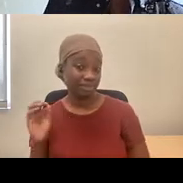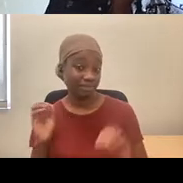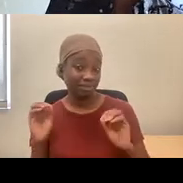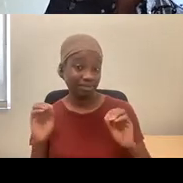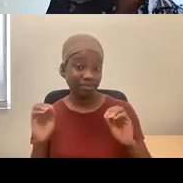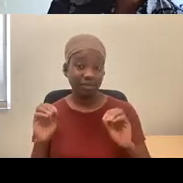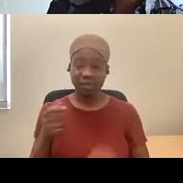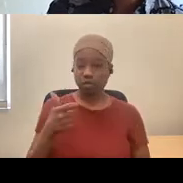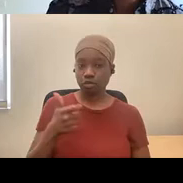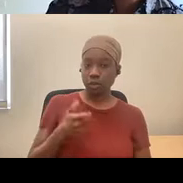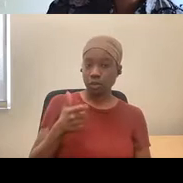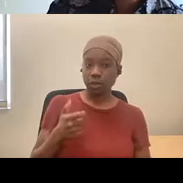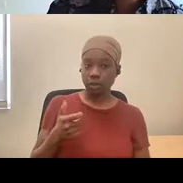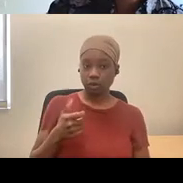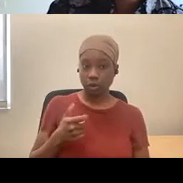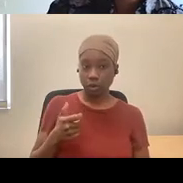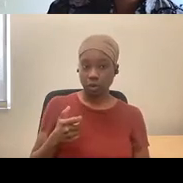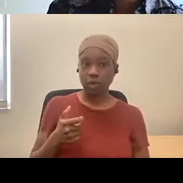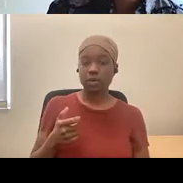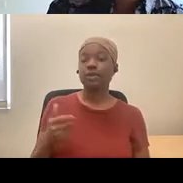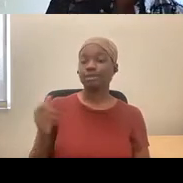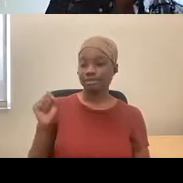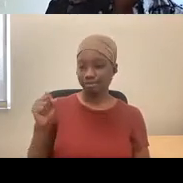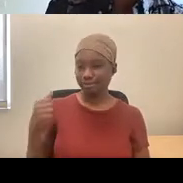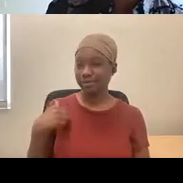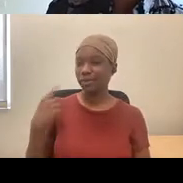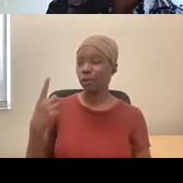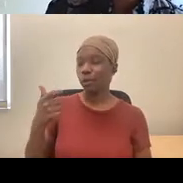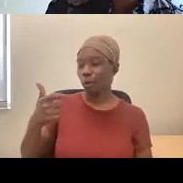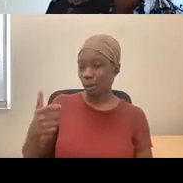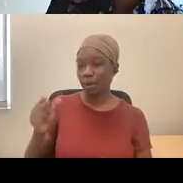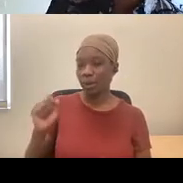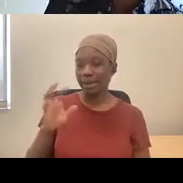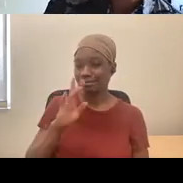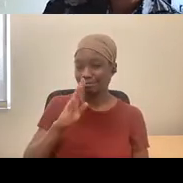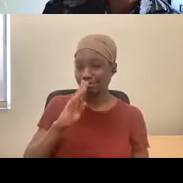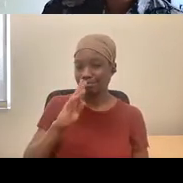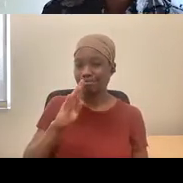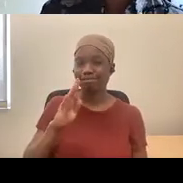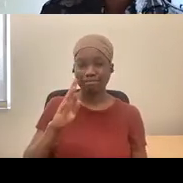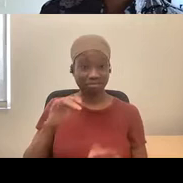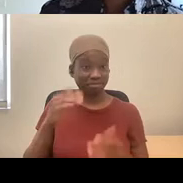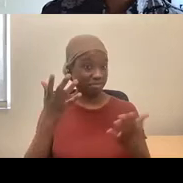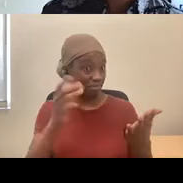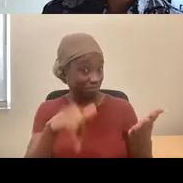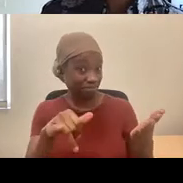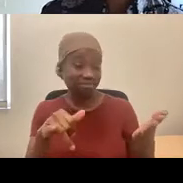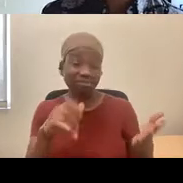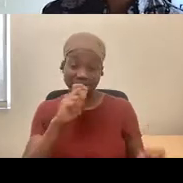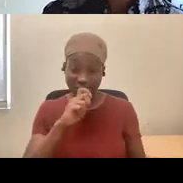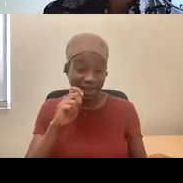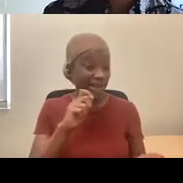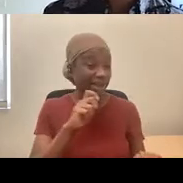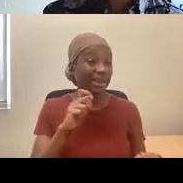Remote control. Yeah, they have one of those remote controls you can talk into. Oh, hey, there you go. There's a microphone, portable mic.